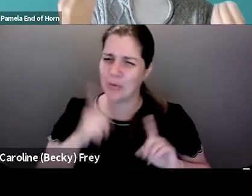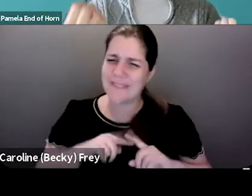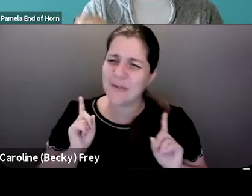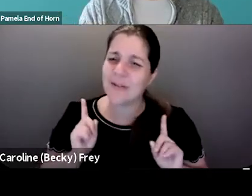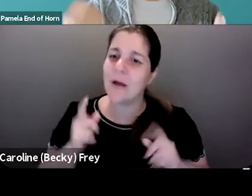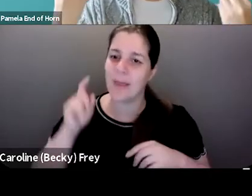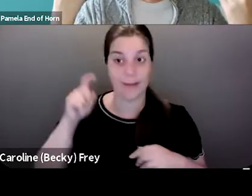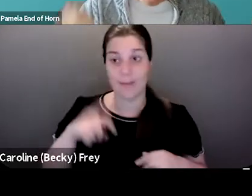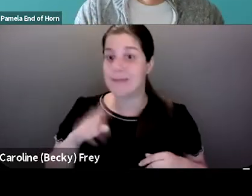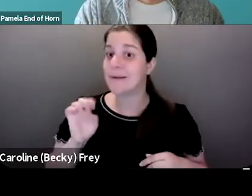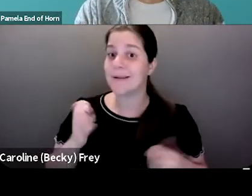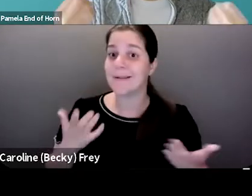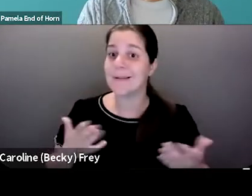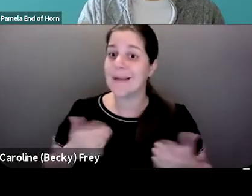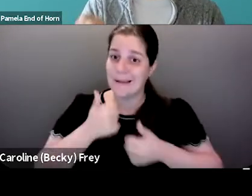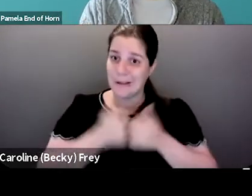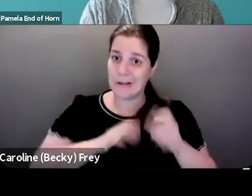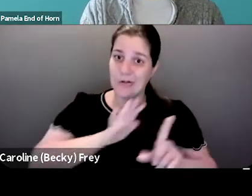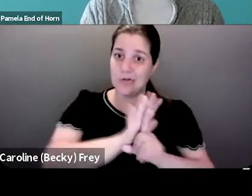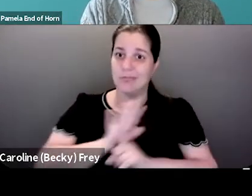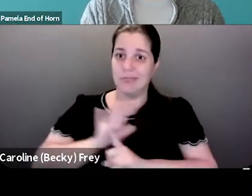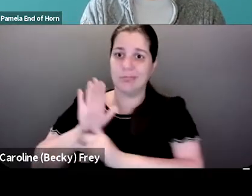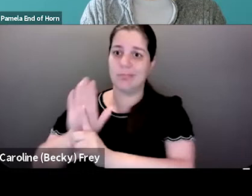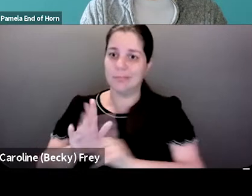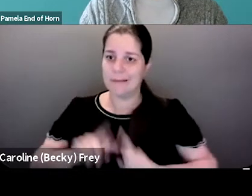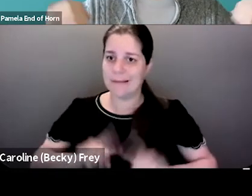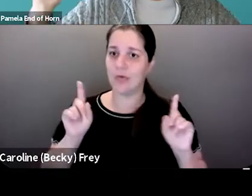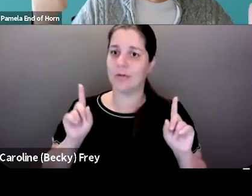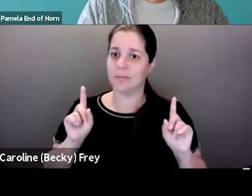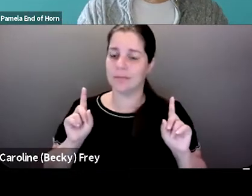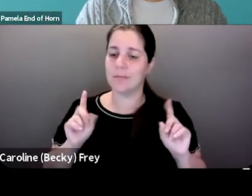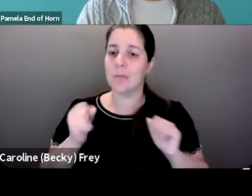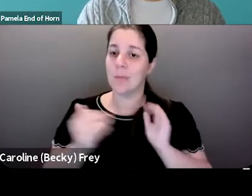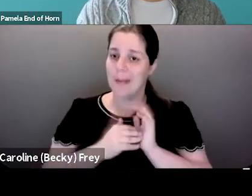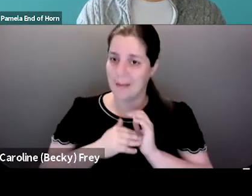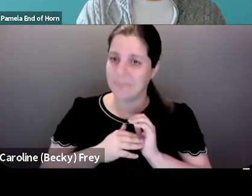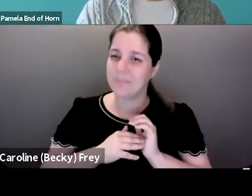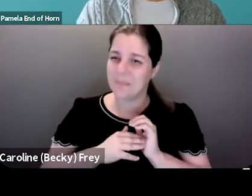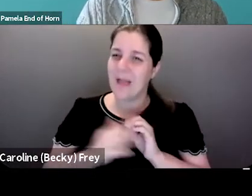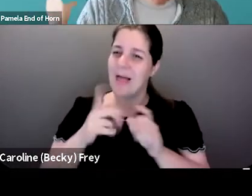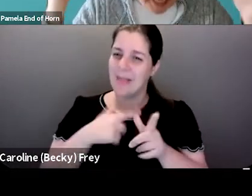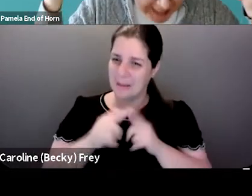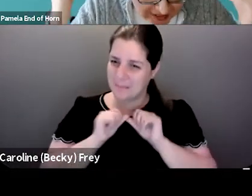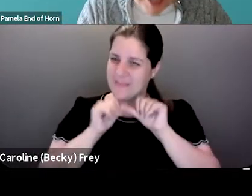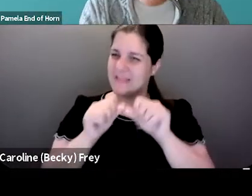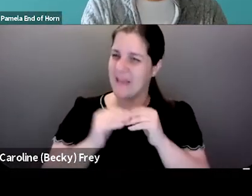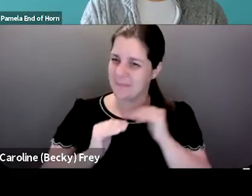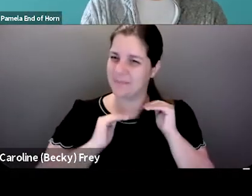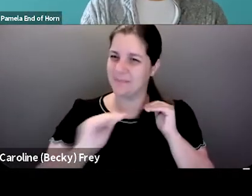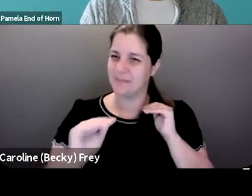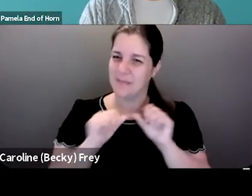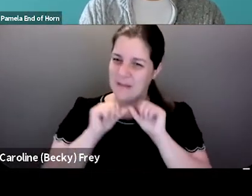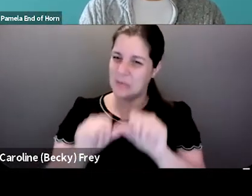because each tribal nation's reality is very different. And then sustain that dialogue. I